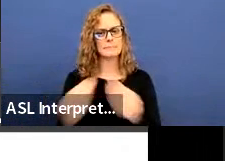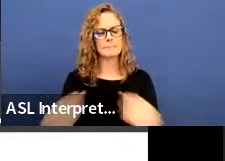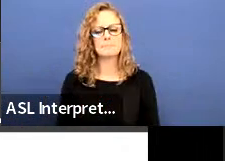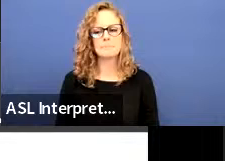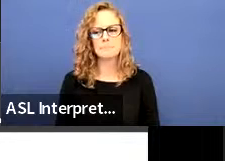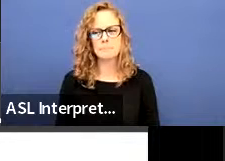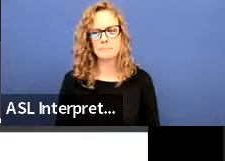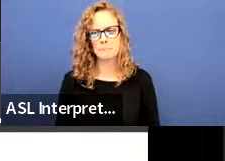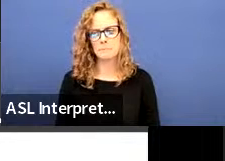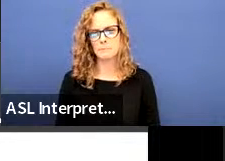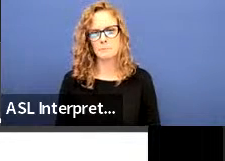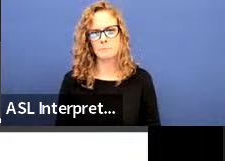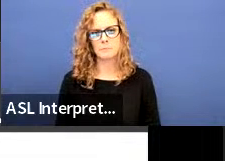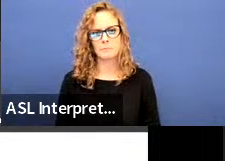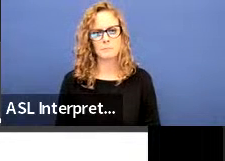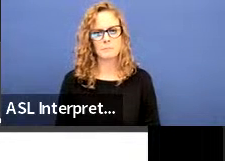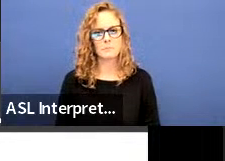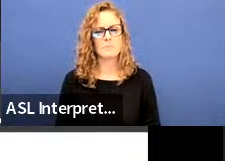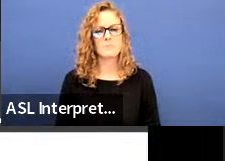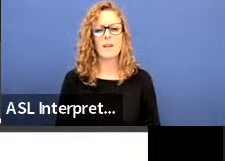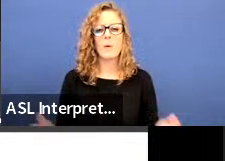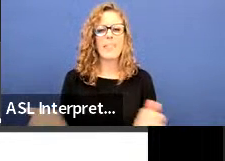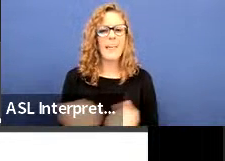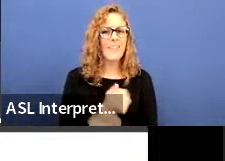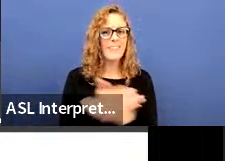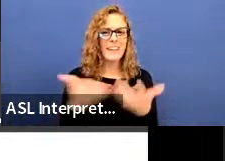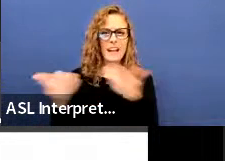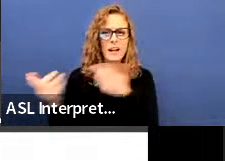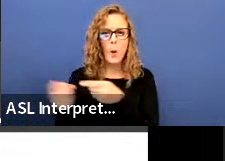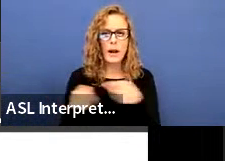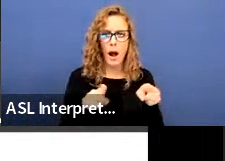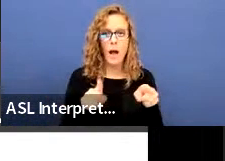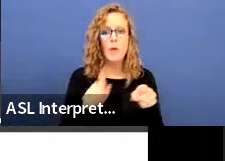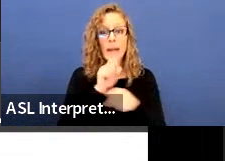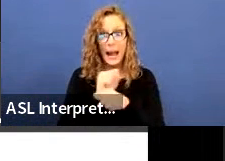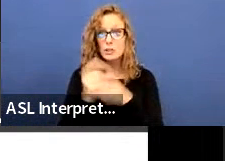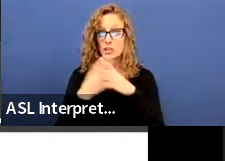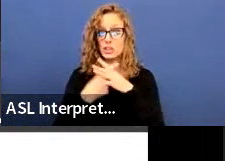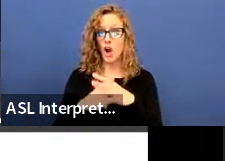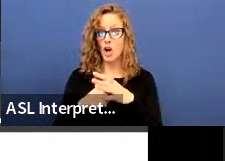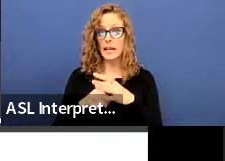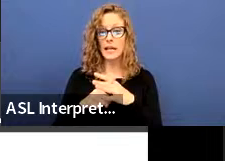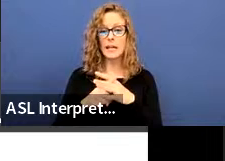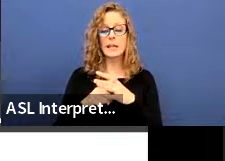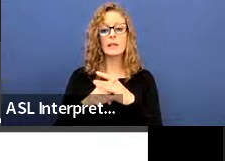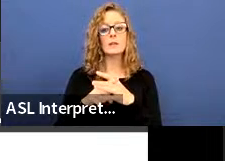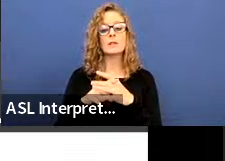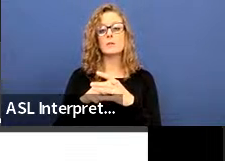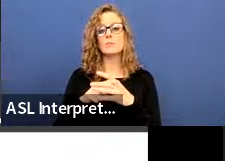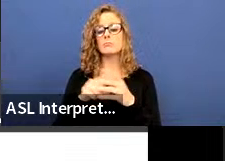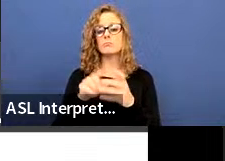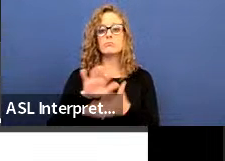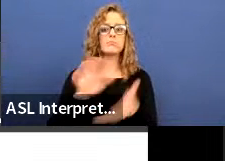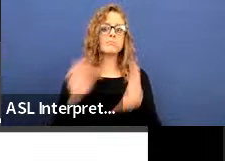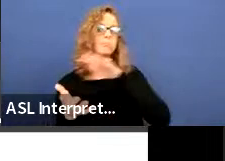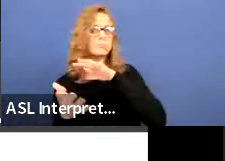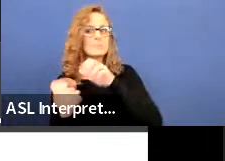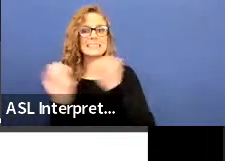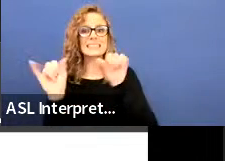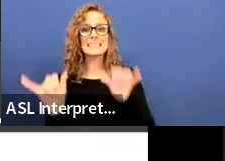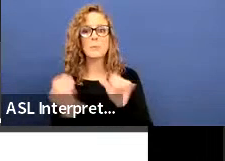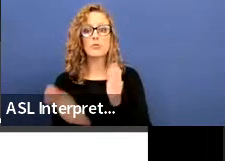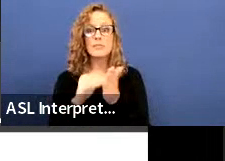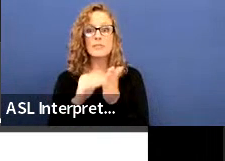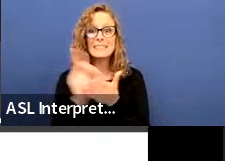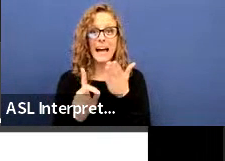that's gone on, we actually started our system redesign in 2019, right after Falk took over the